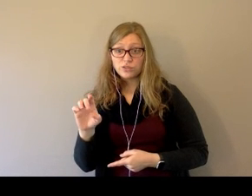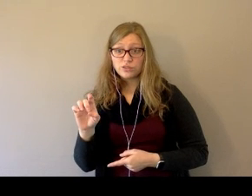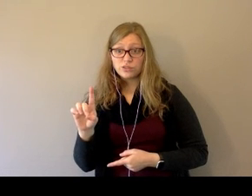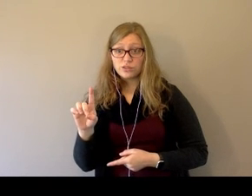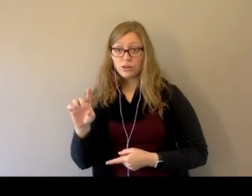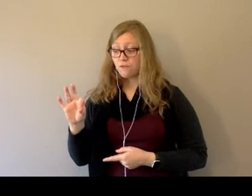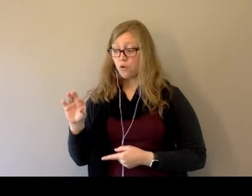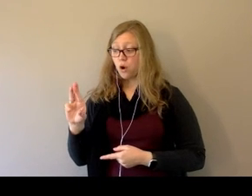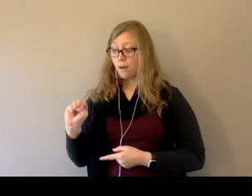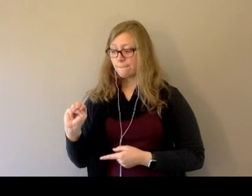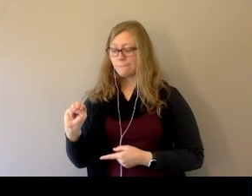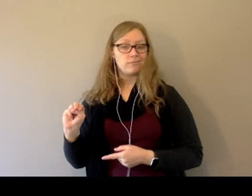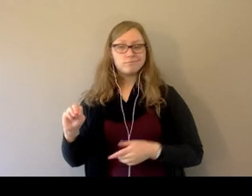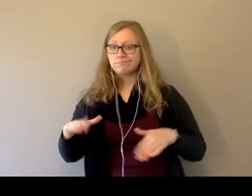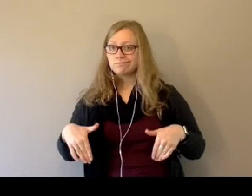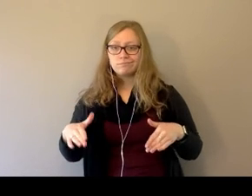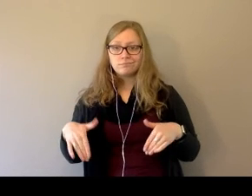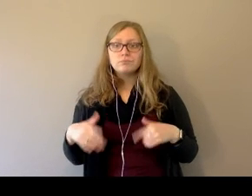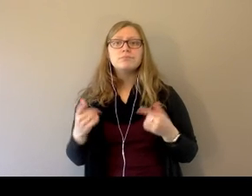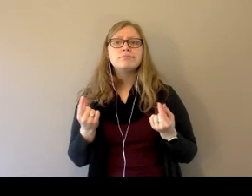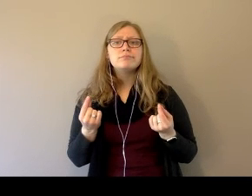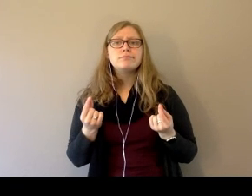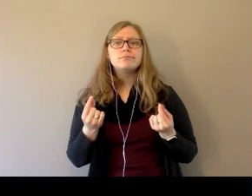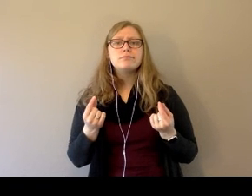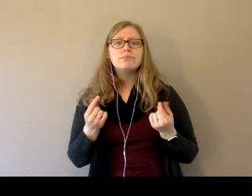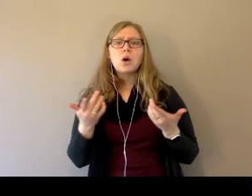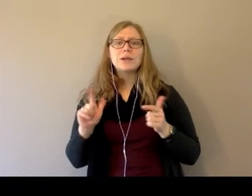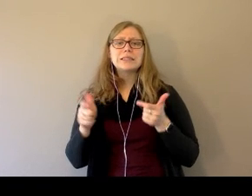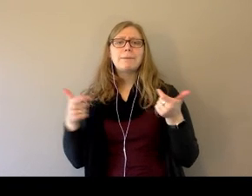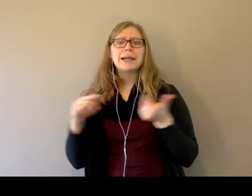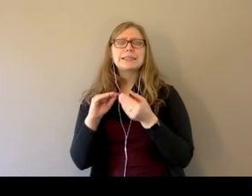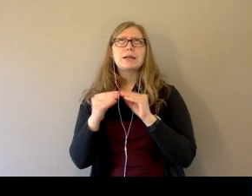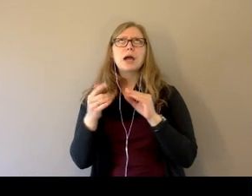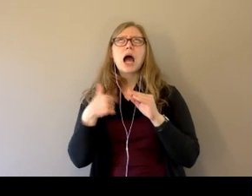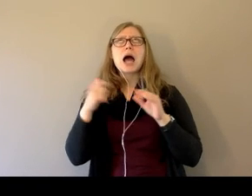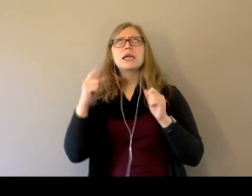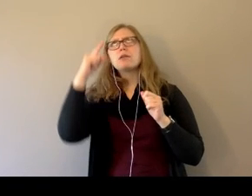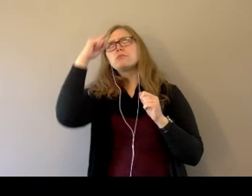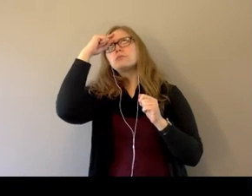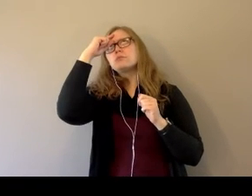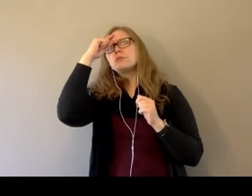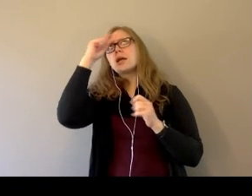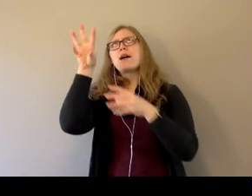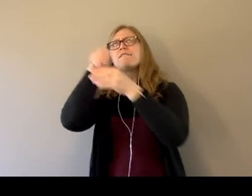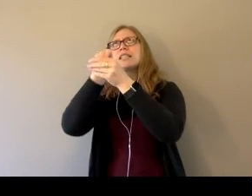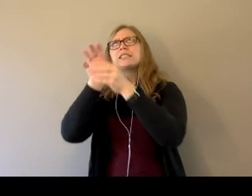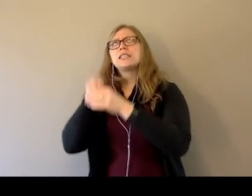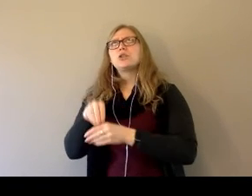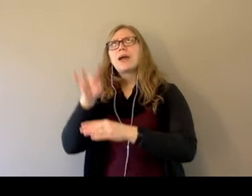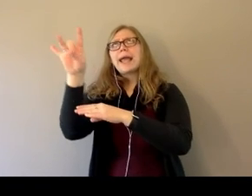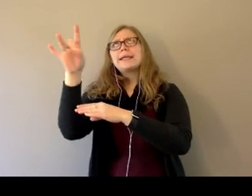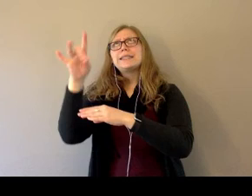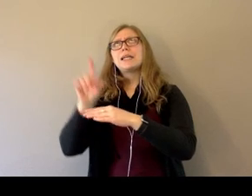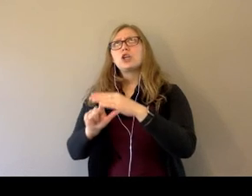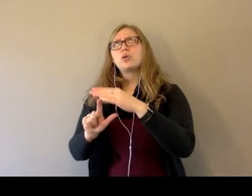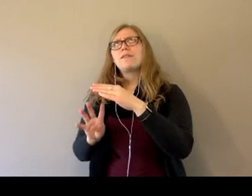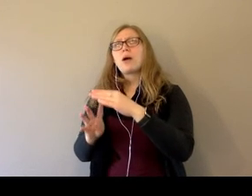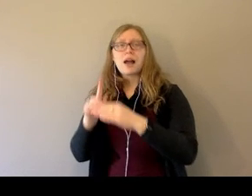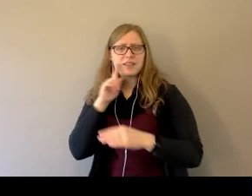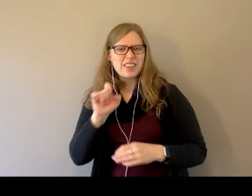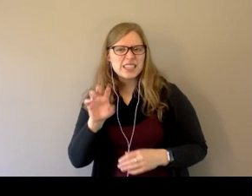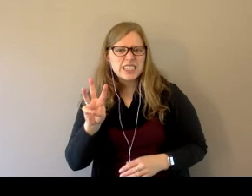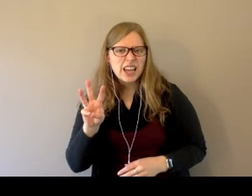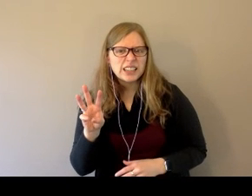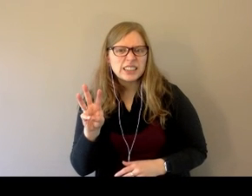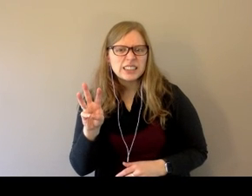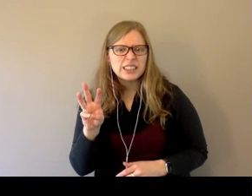that? Well, what's the largest number that I can think of that goes into 18 and 24? And I think that's 6. So 6 goes into